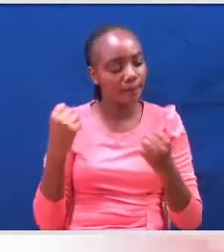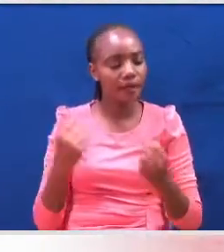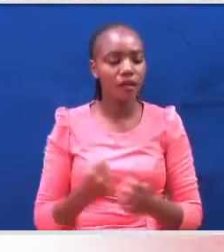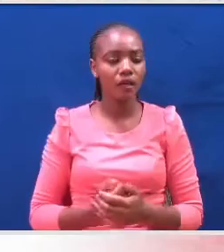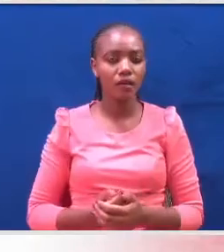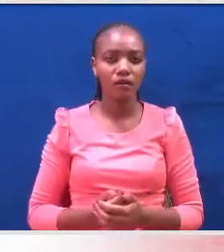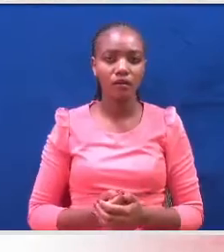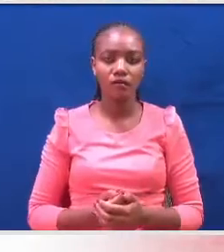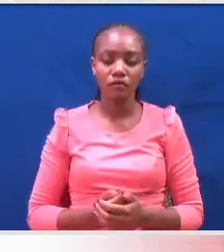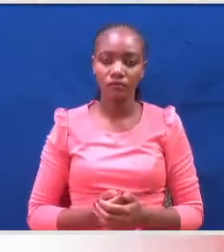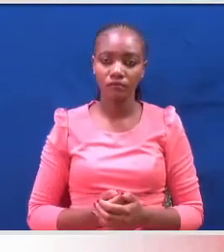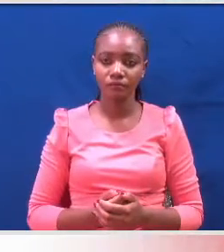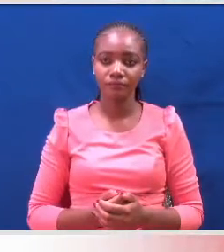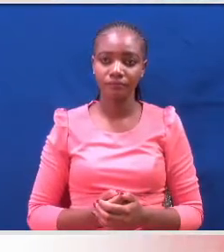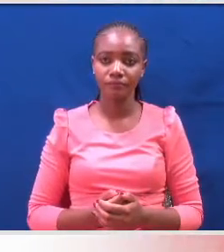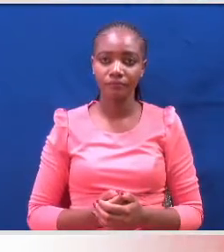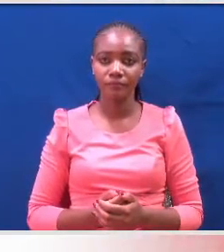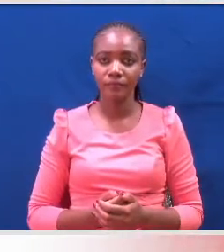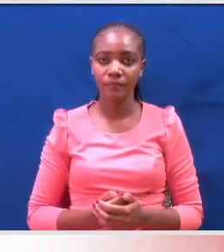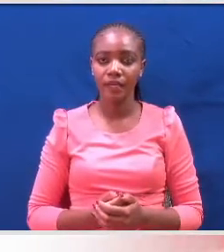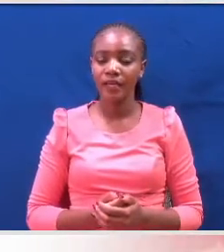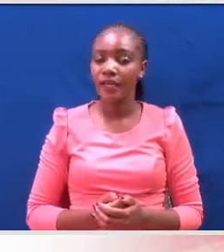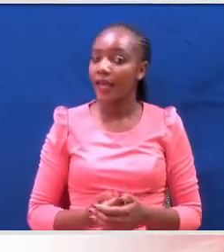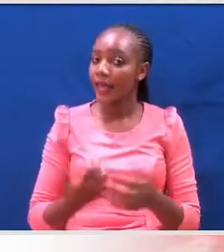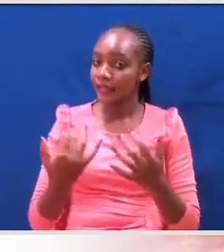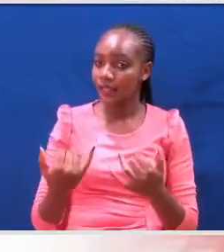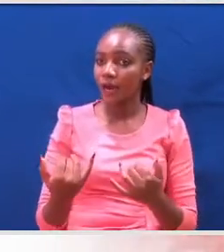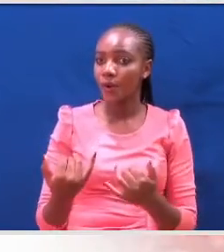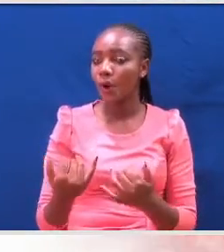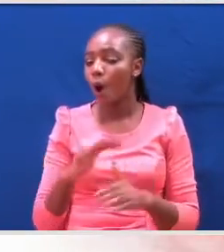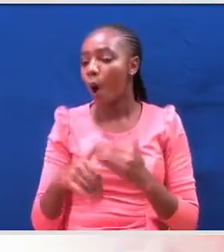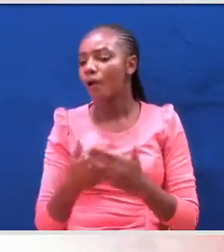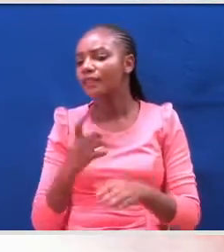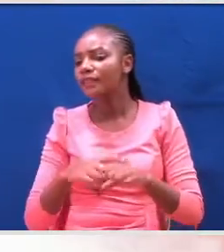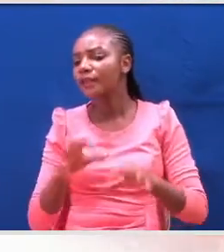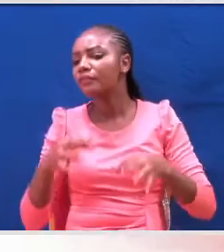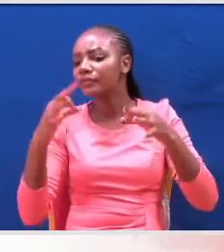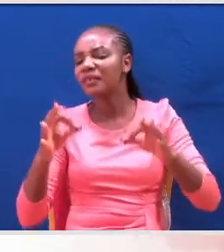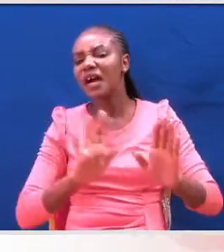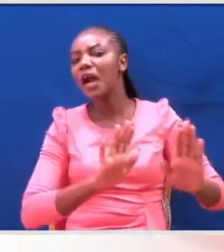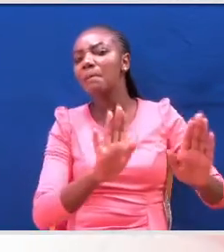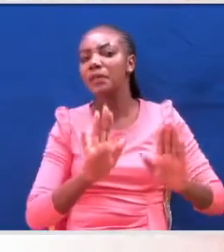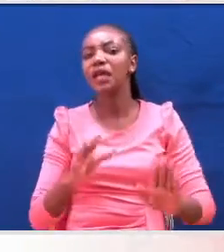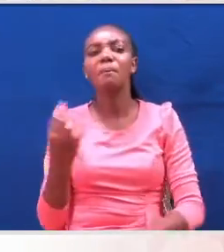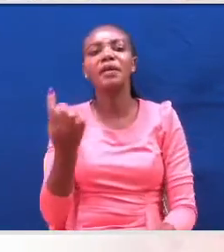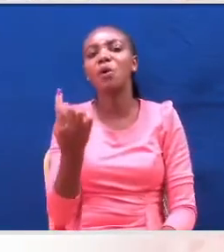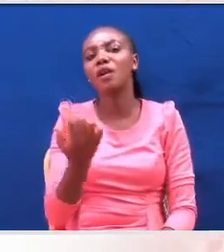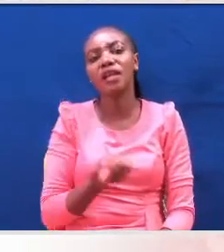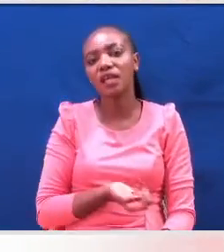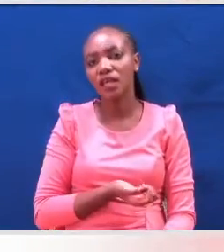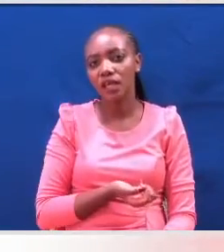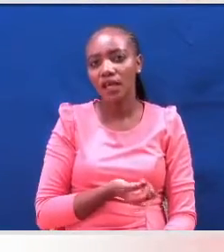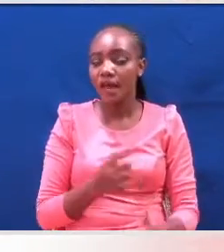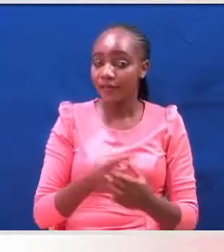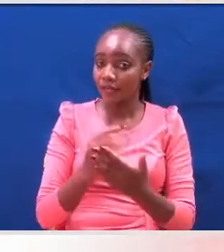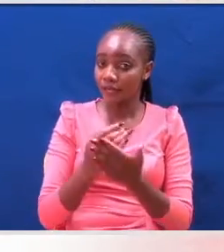ufao, wakwenda nyumbani, aende. Na sasa, hiyo wakati yote itakuwa imeahidishwa, bado ni kampeni zitakuwa zinafanyiwa. A section of